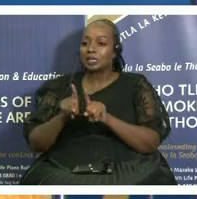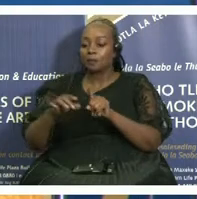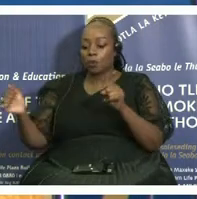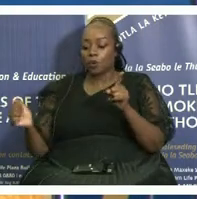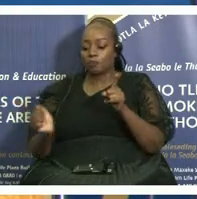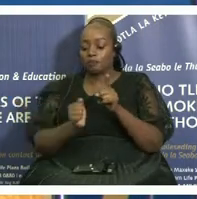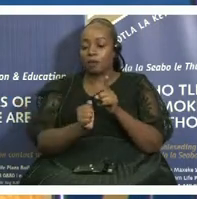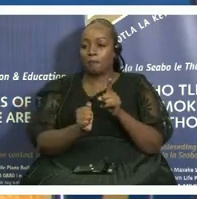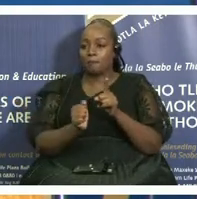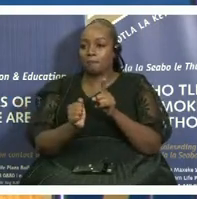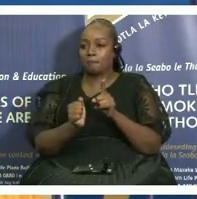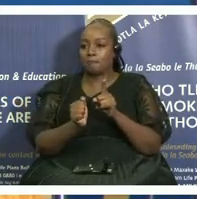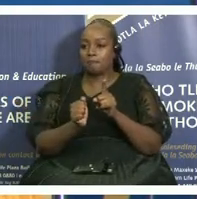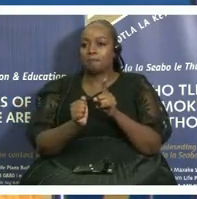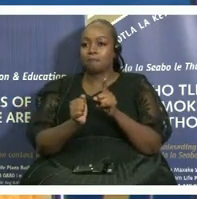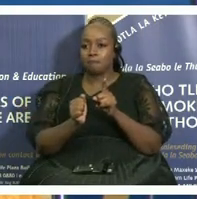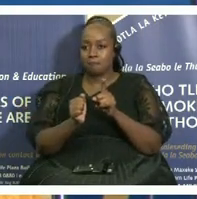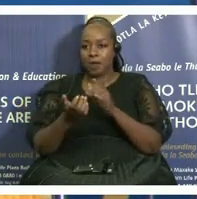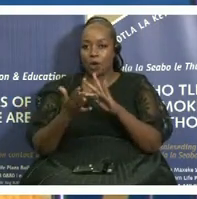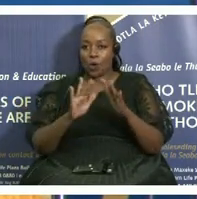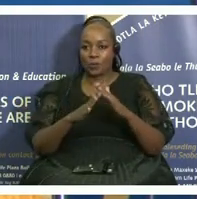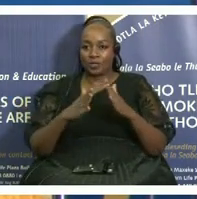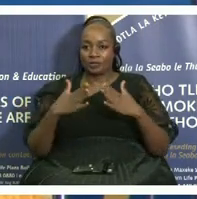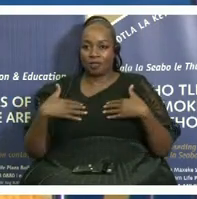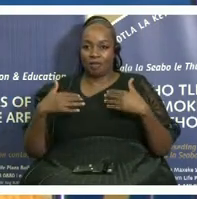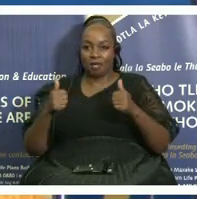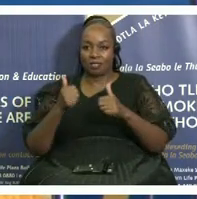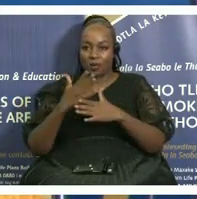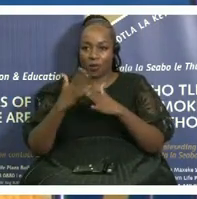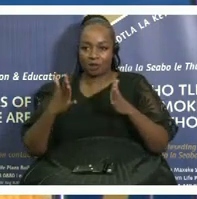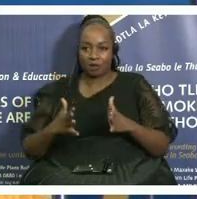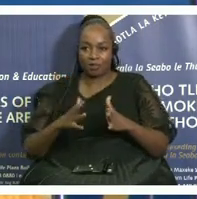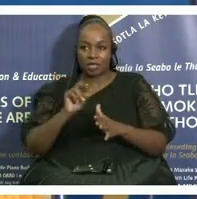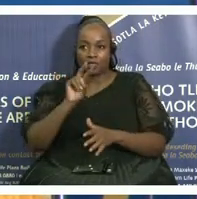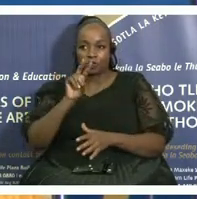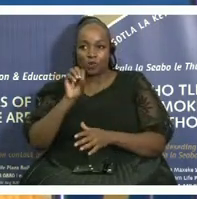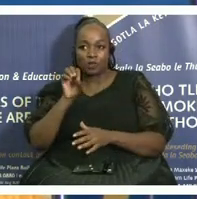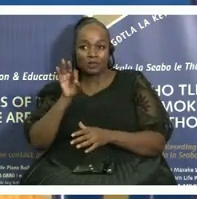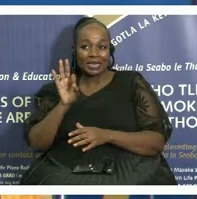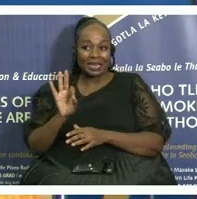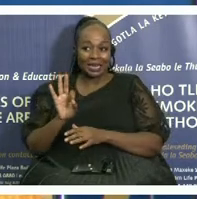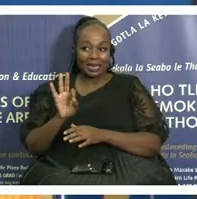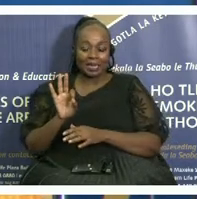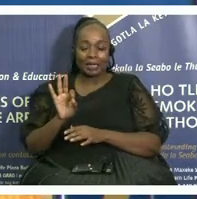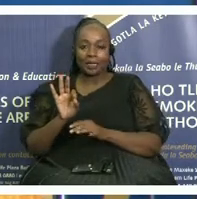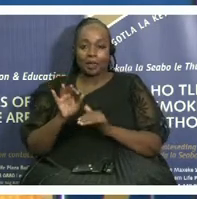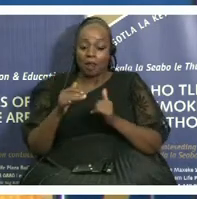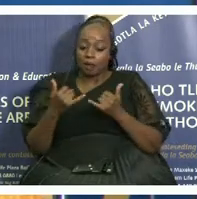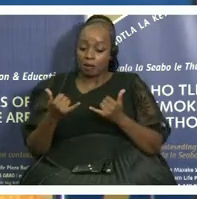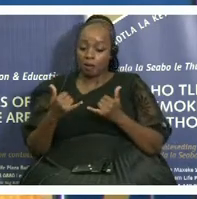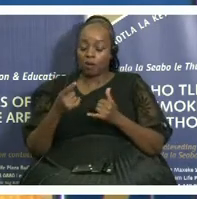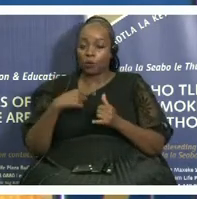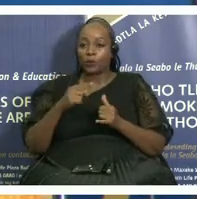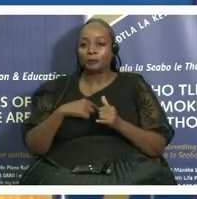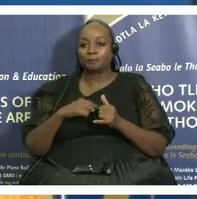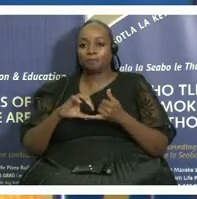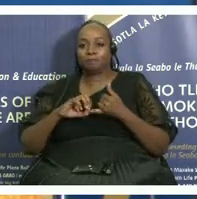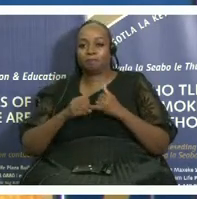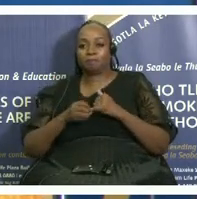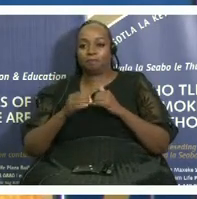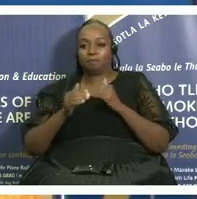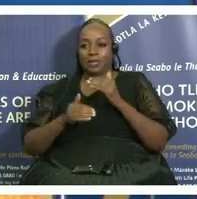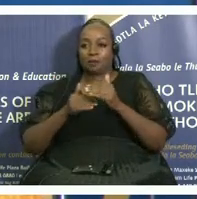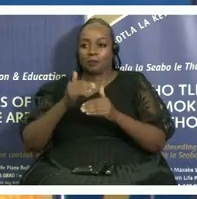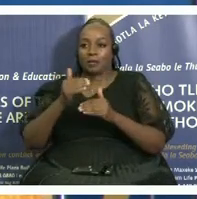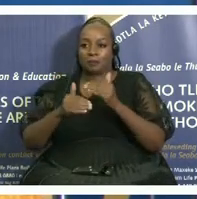healthcare. We are rolling out a patient information system to improve patient care, revenue generation,